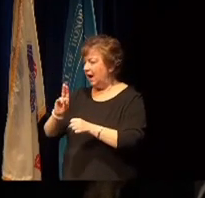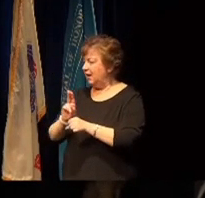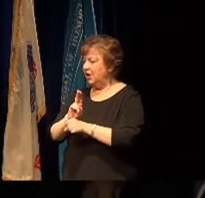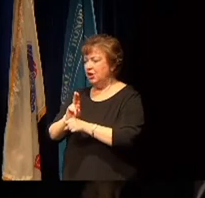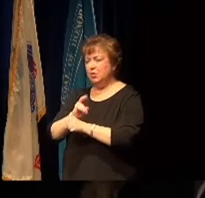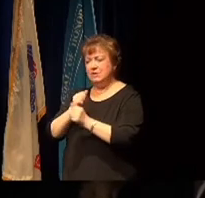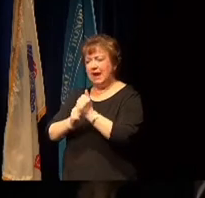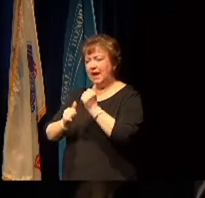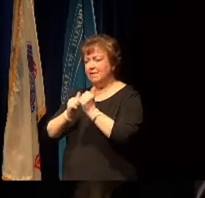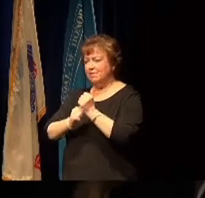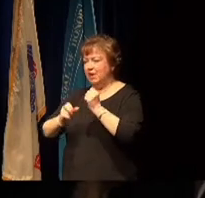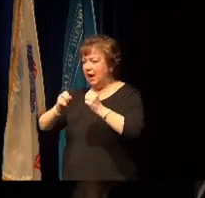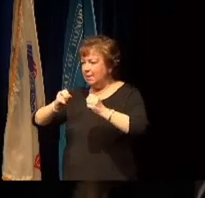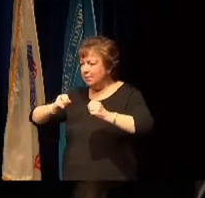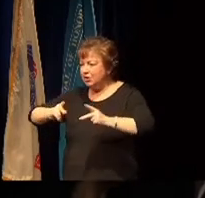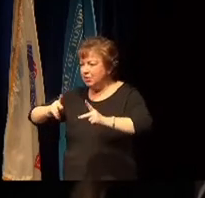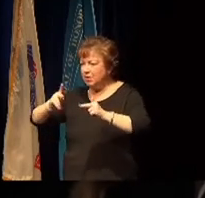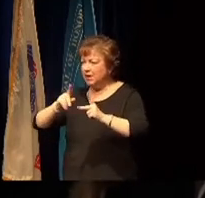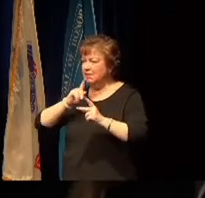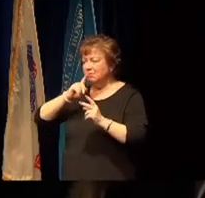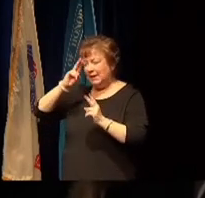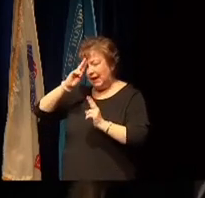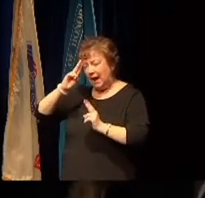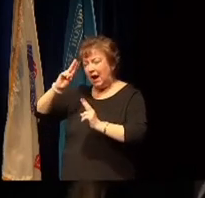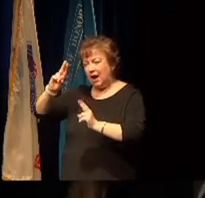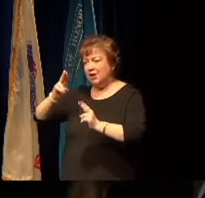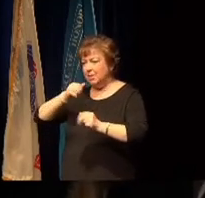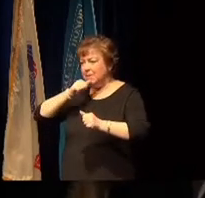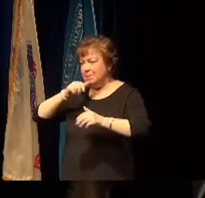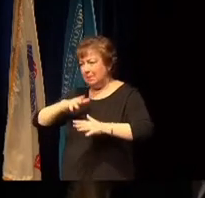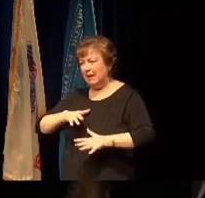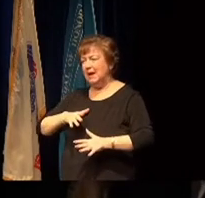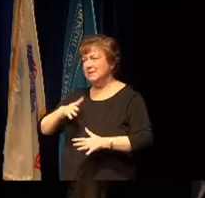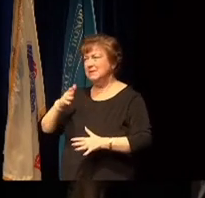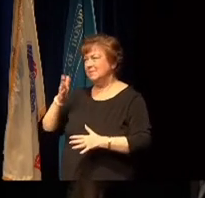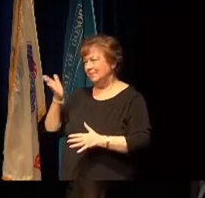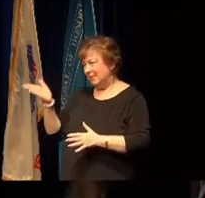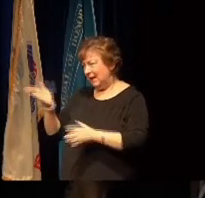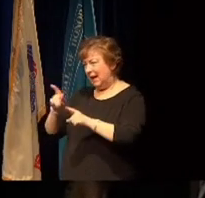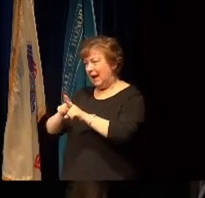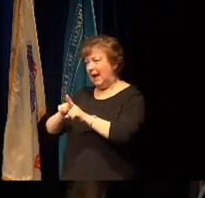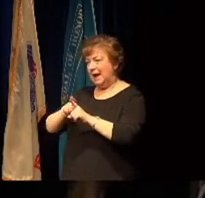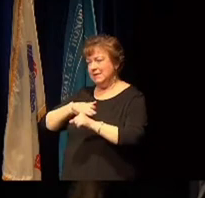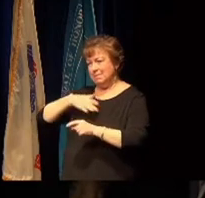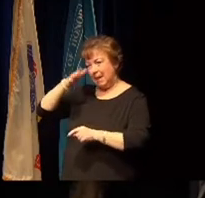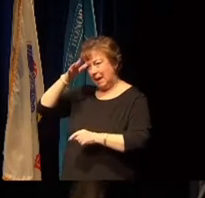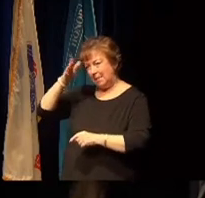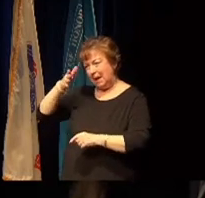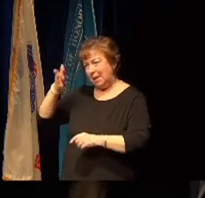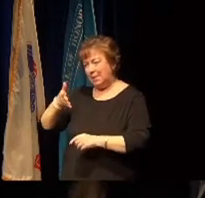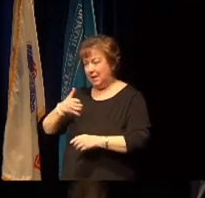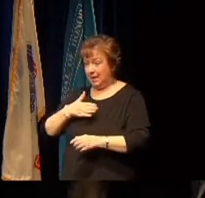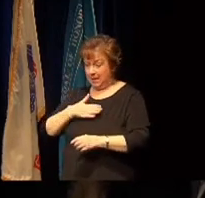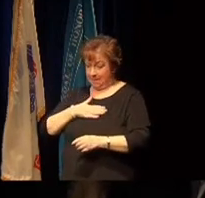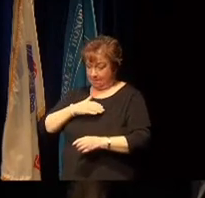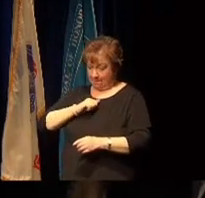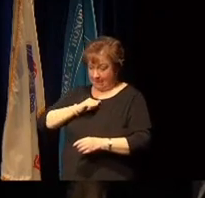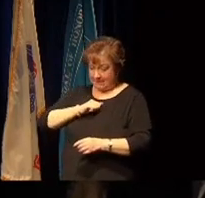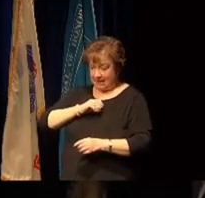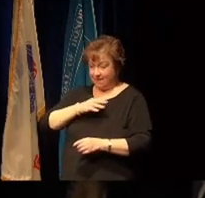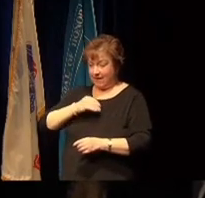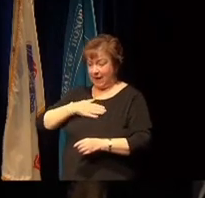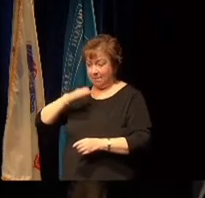It was an absolute privilege to be blessed with him as my papa, a privilege only myself and only my cousins could ever